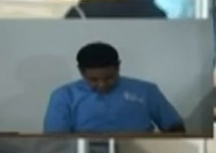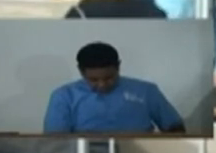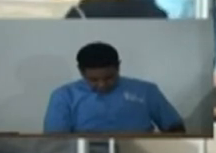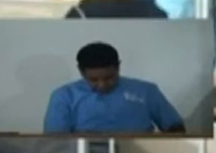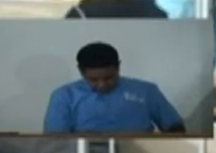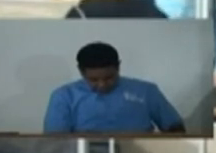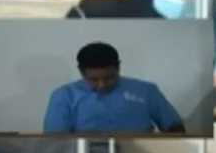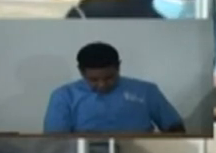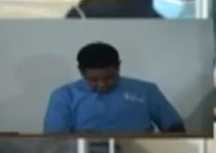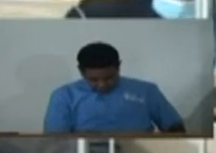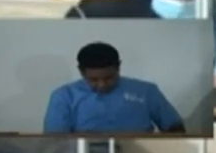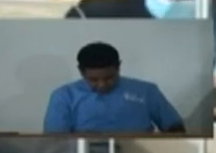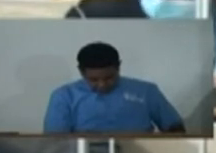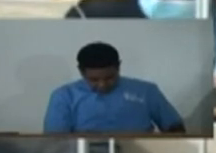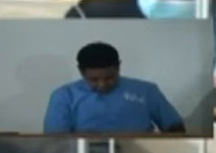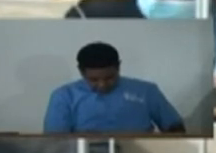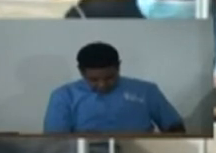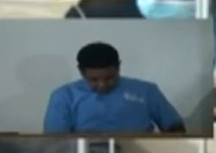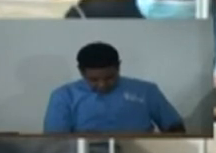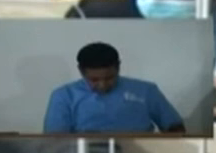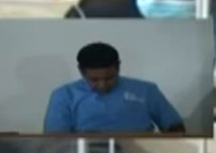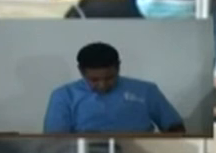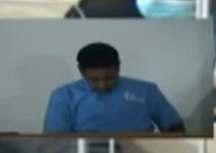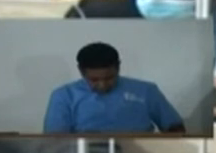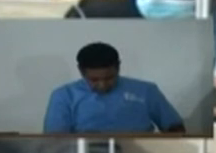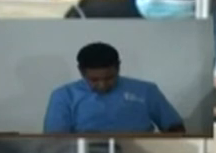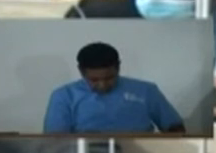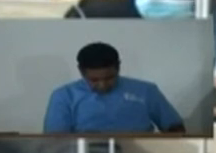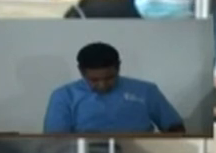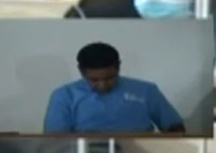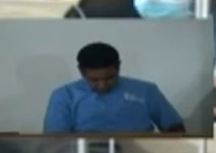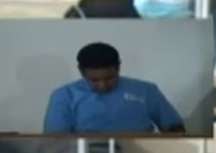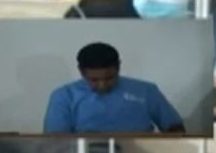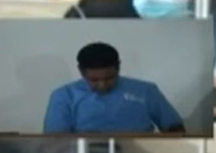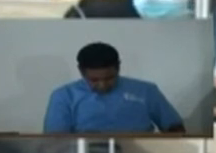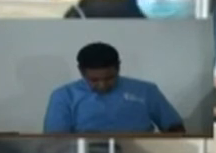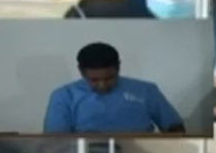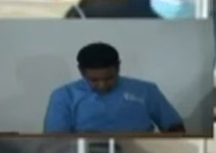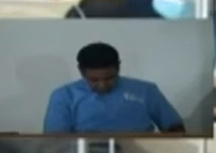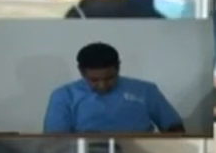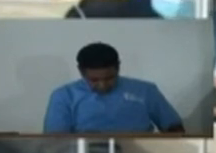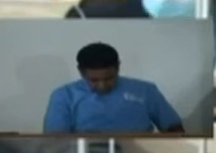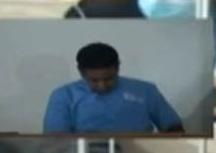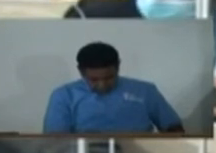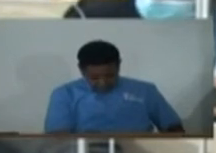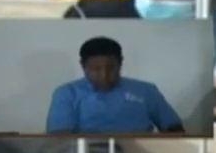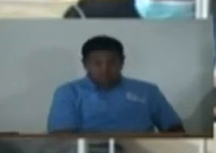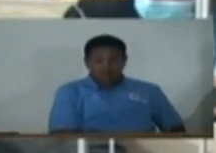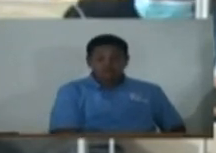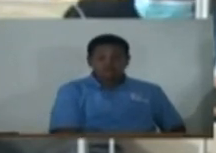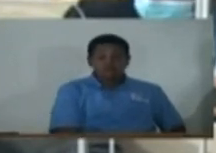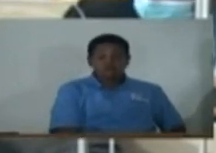if the body of the deceased is in the church.